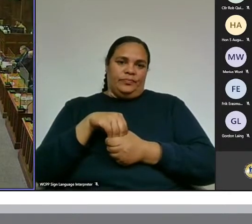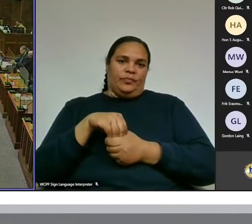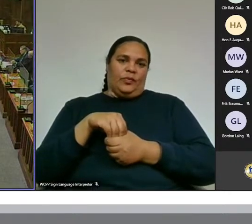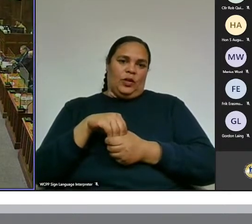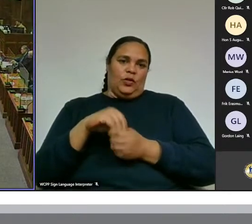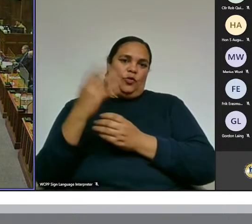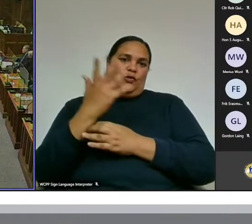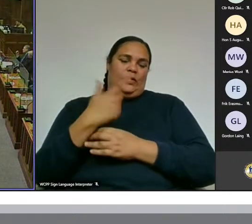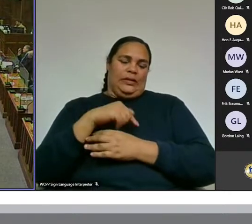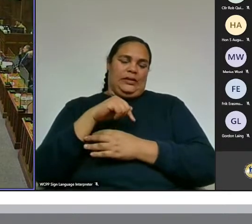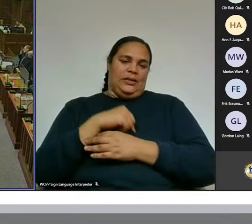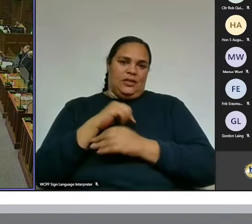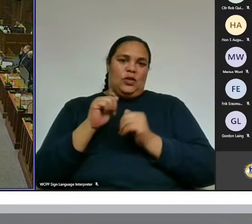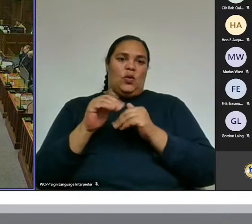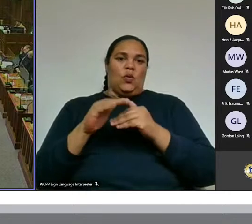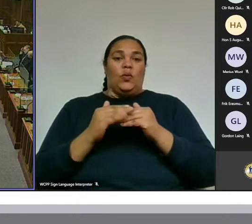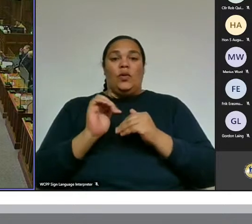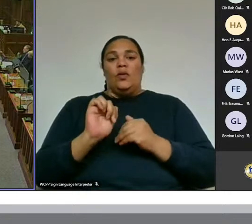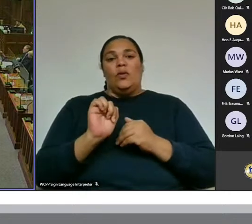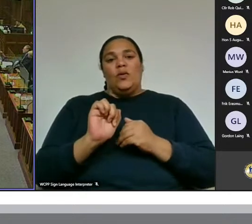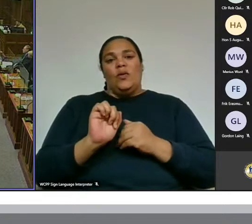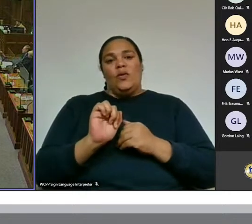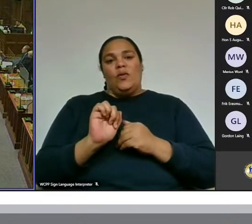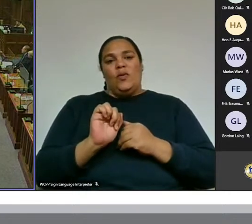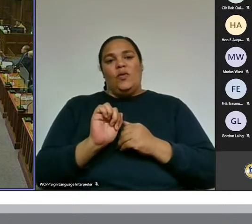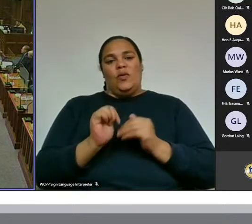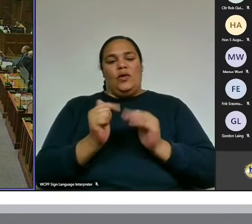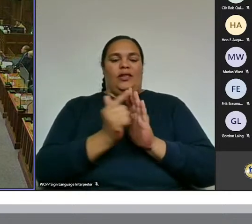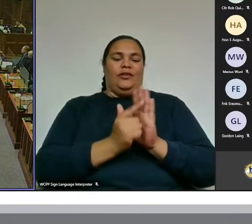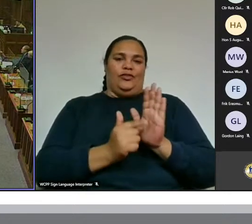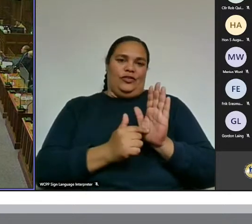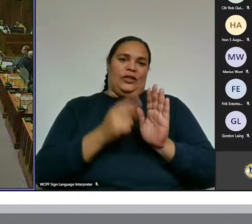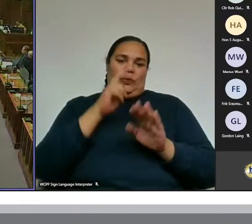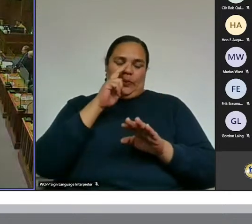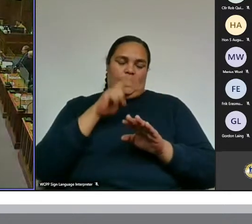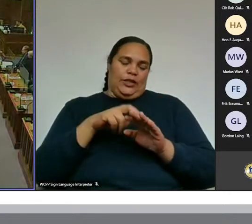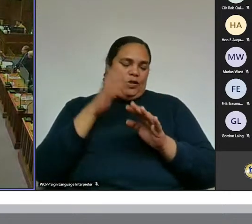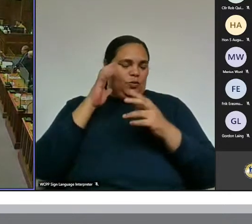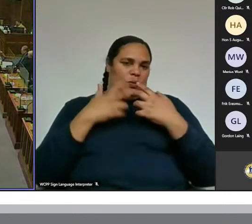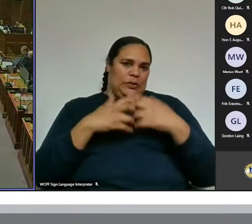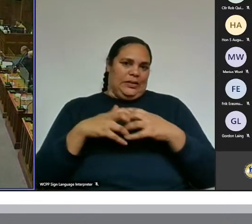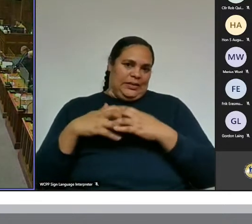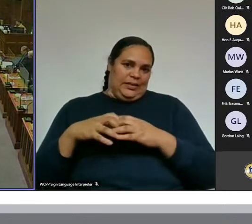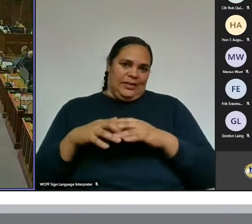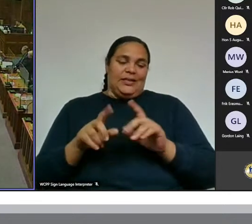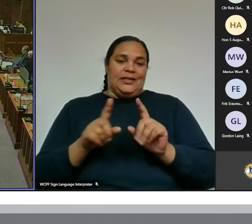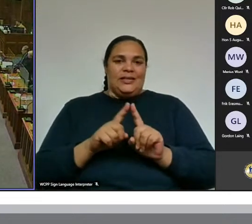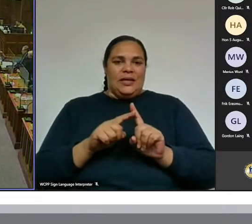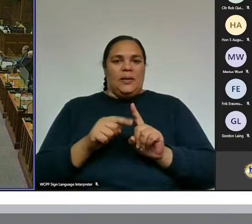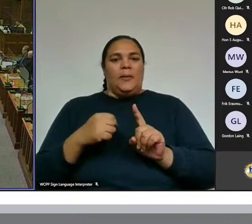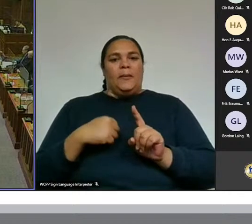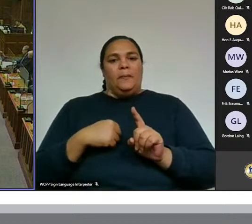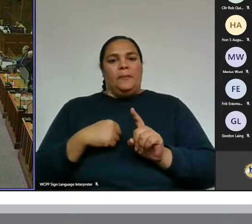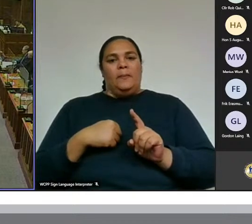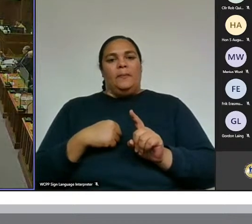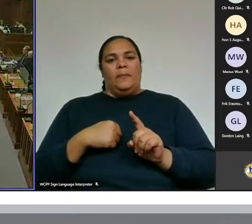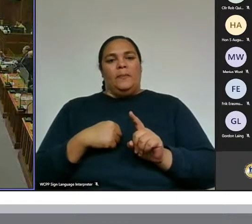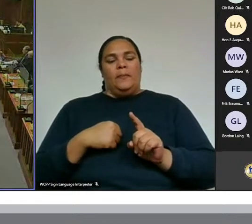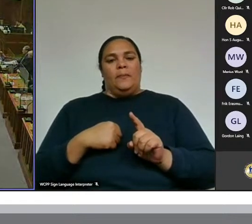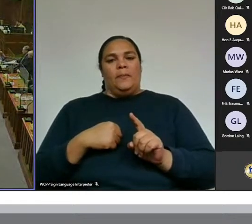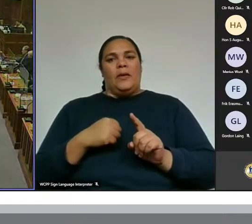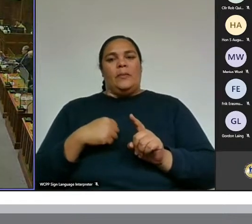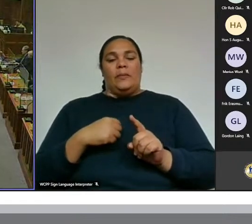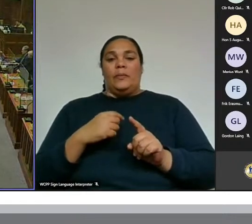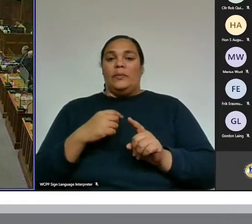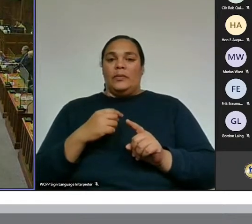presenting us with the legislation that we need to consider. And I am